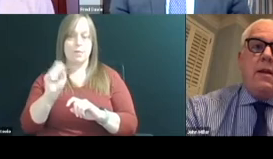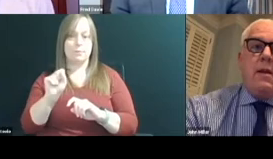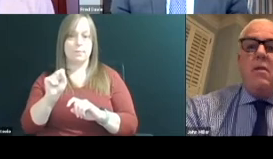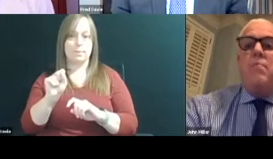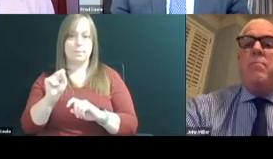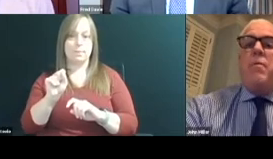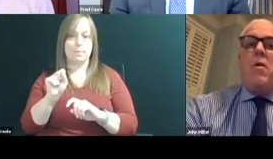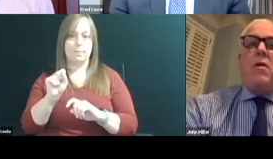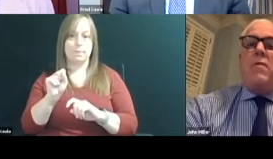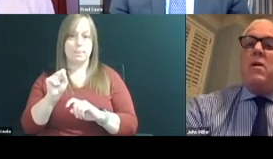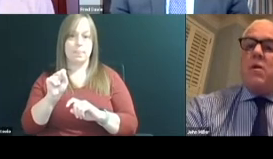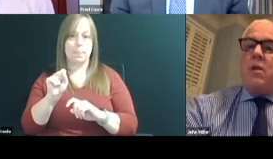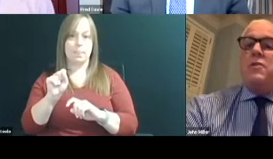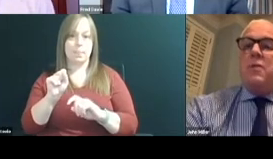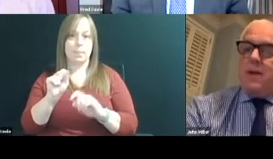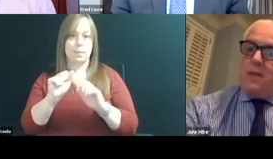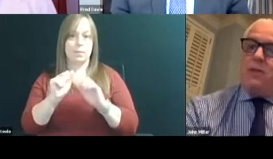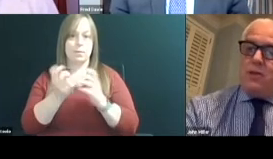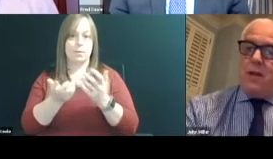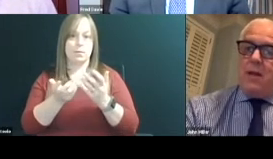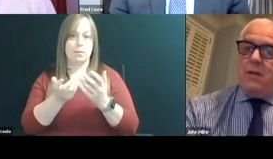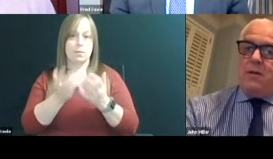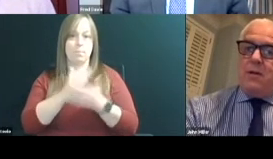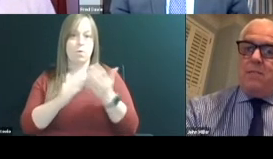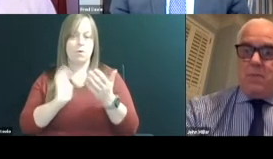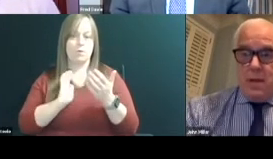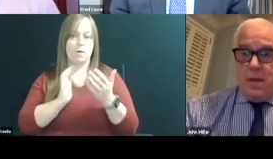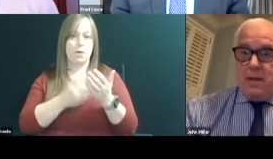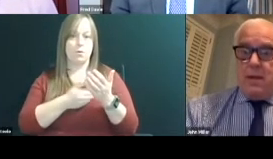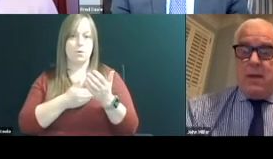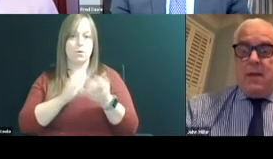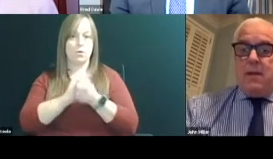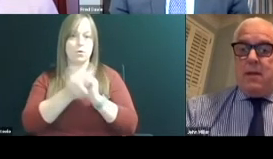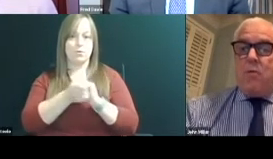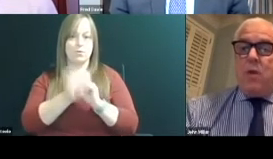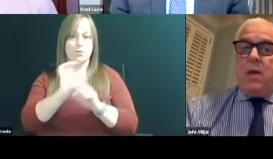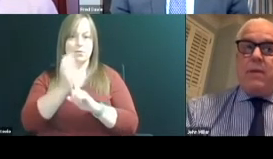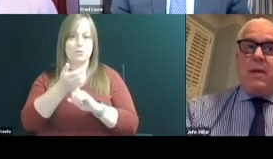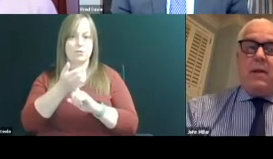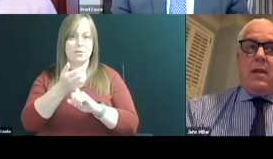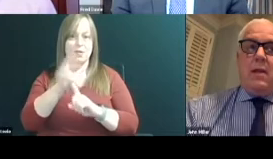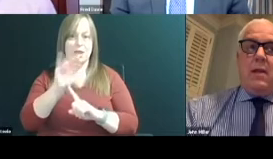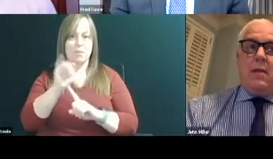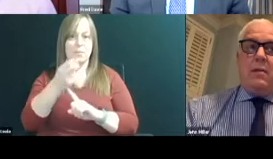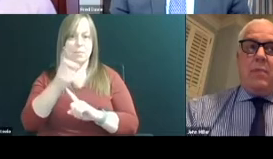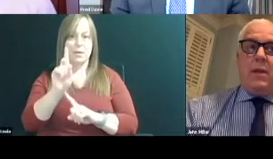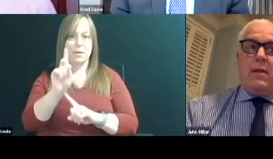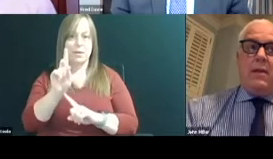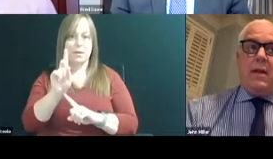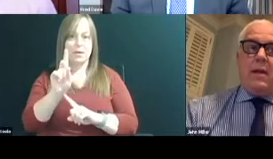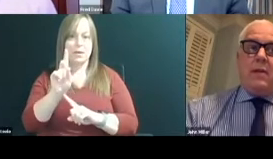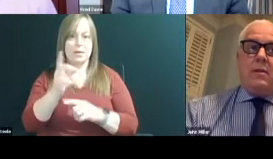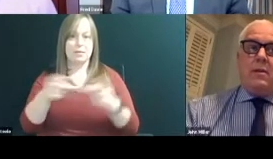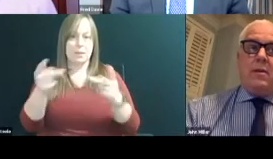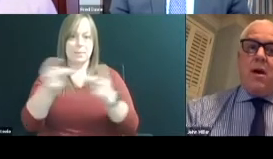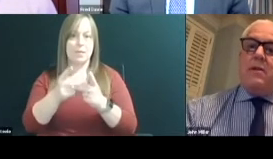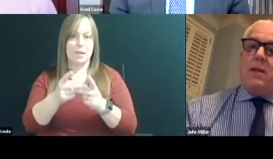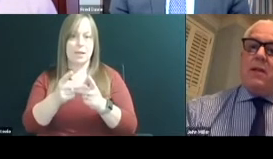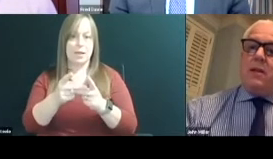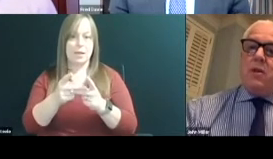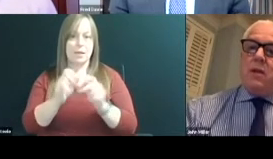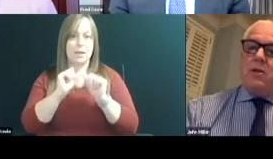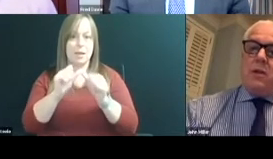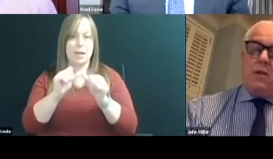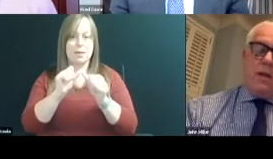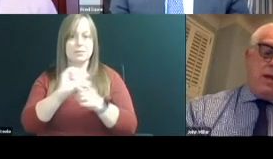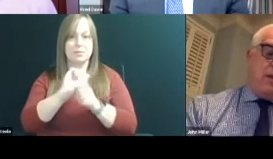at, part of our culture is change, meaning the NYPD is a place that is